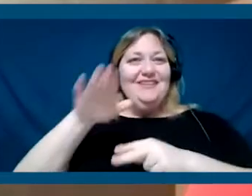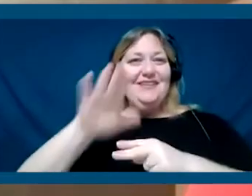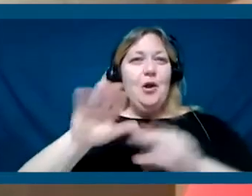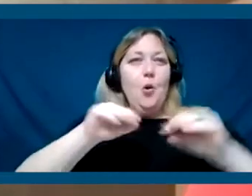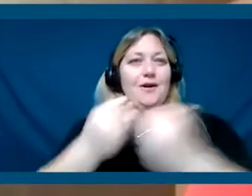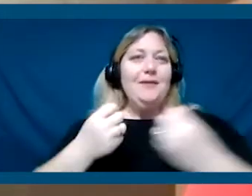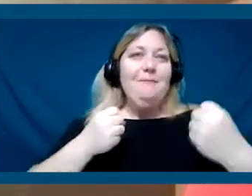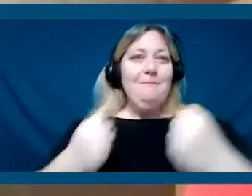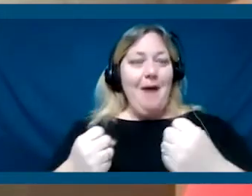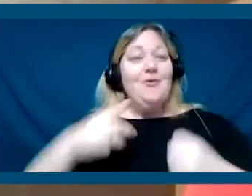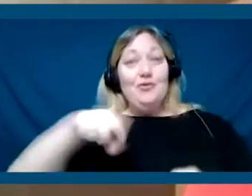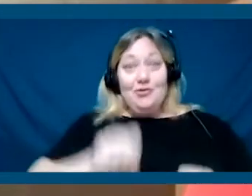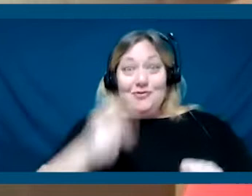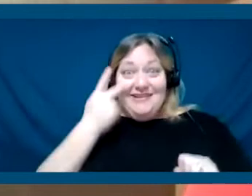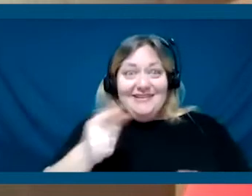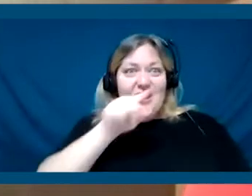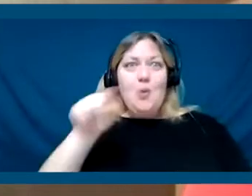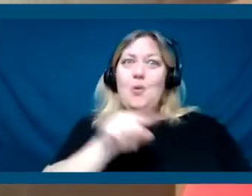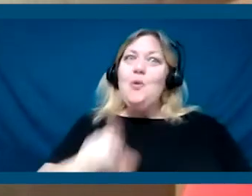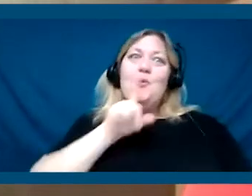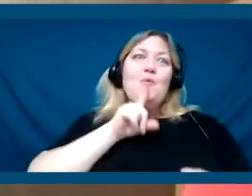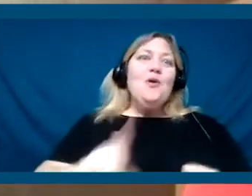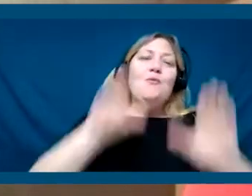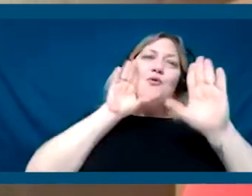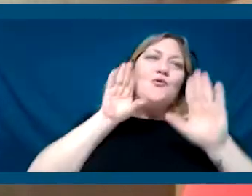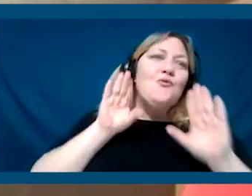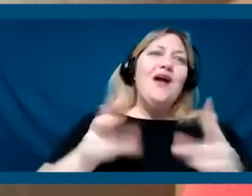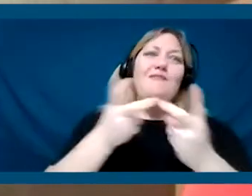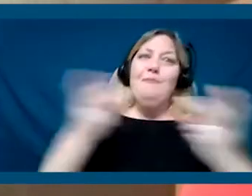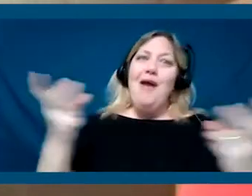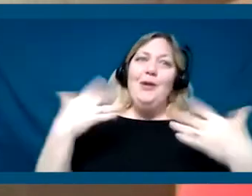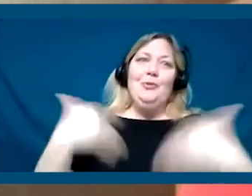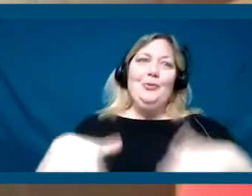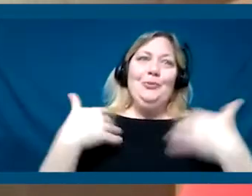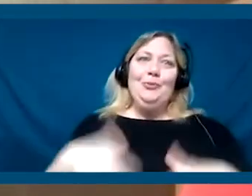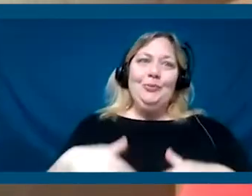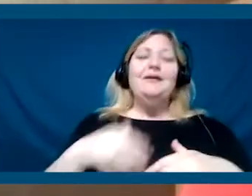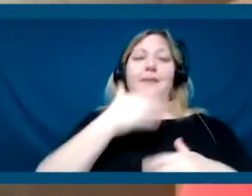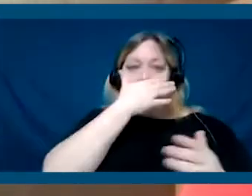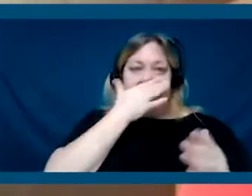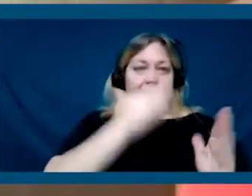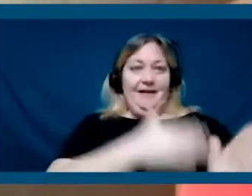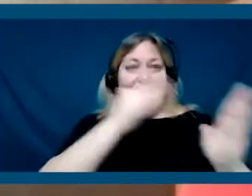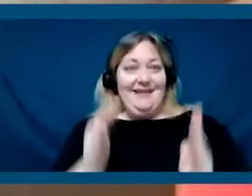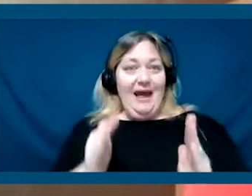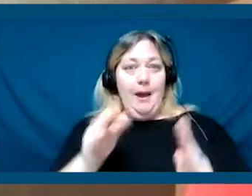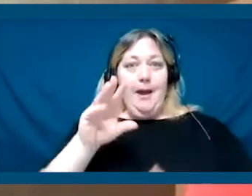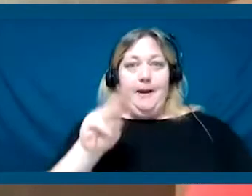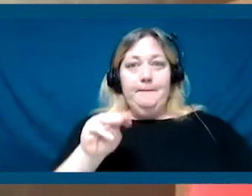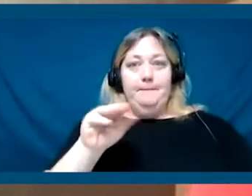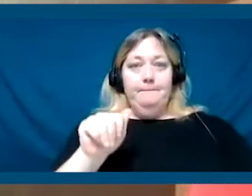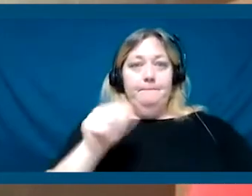power. So you can see that we're headed to an incredible panel here. And next we have Maha